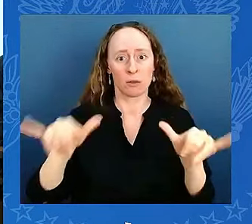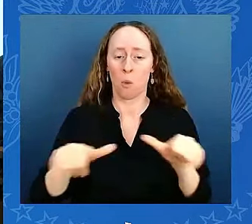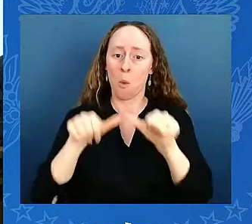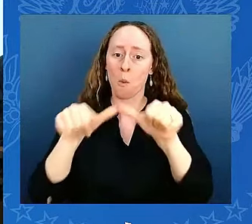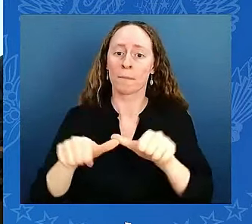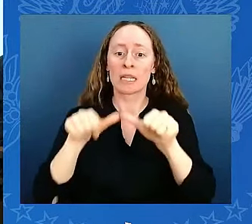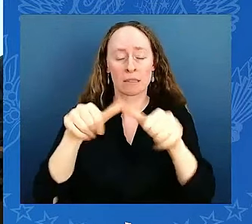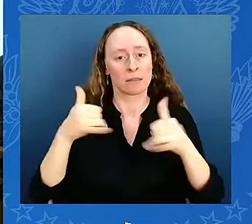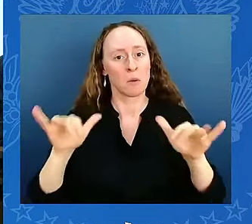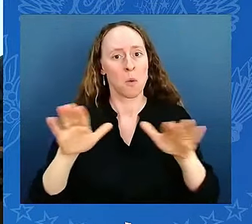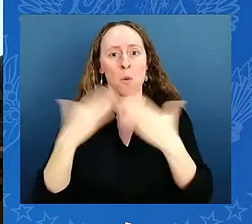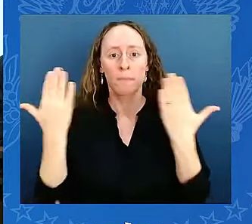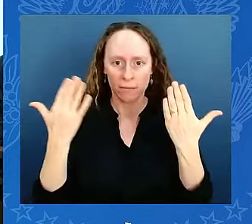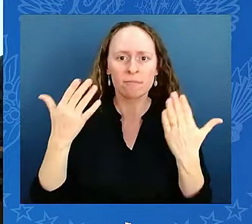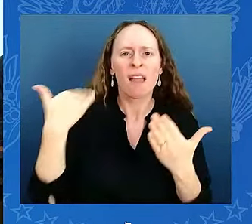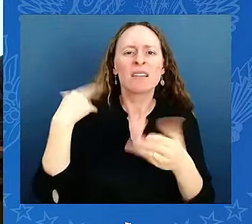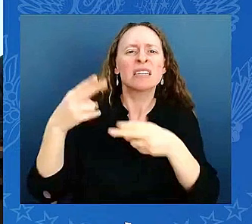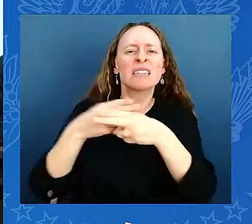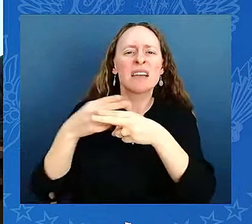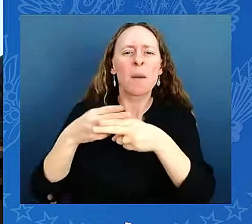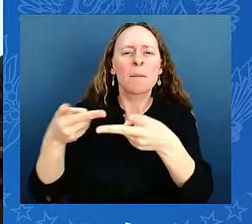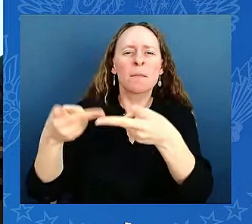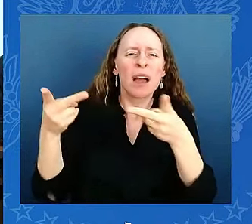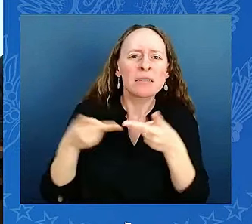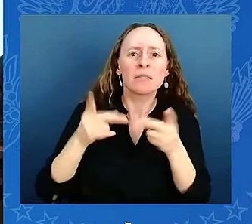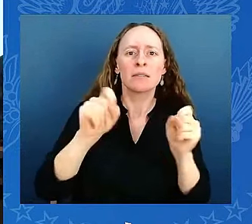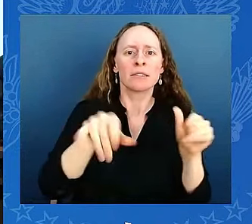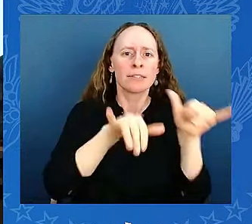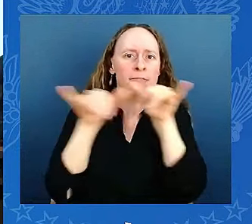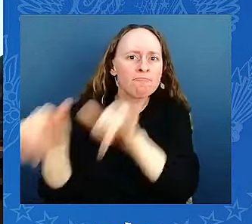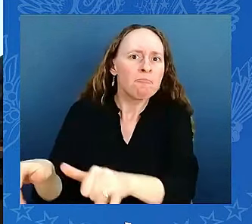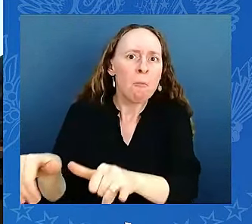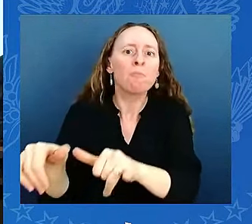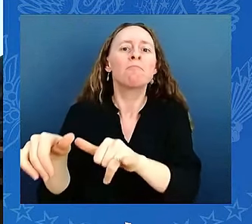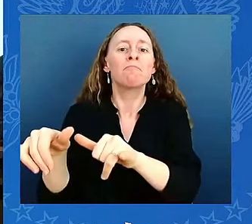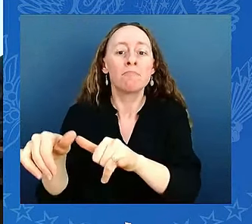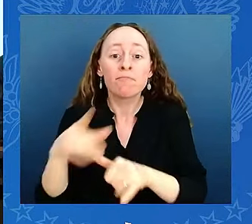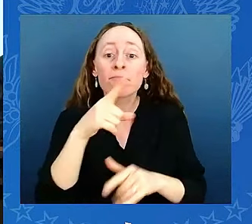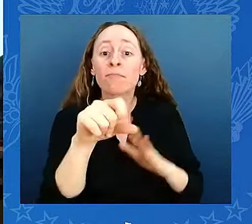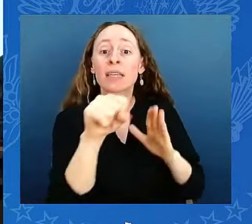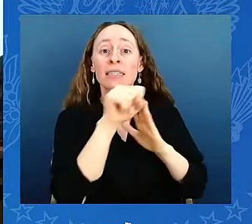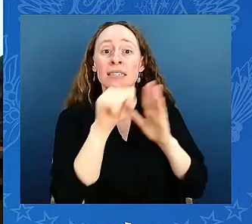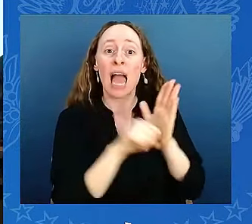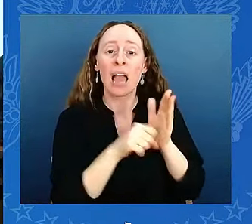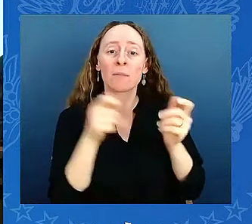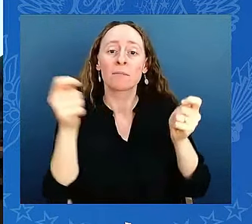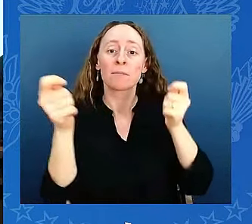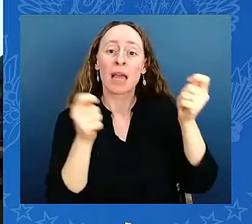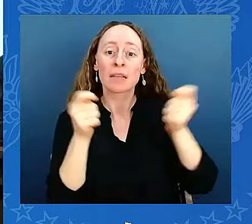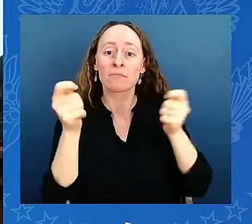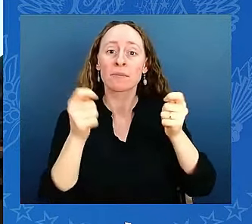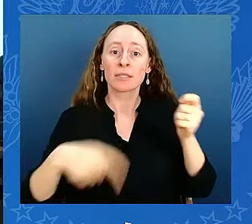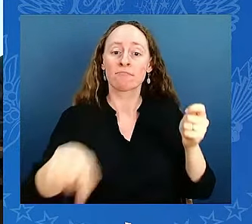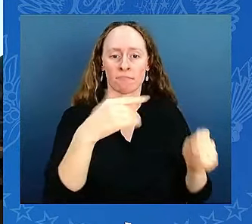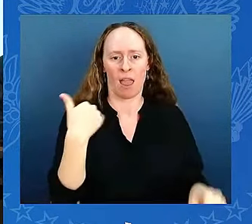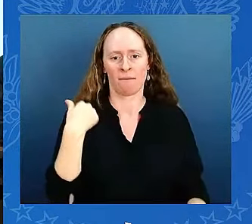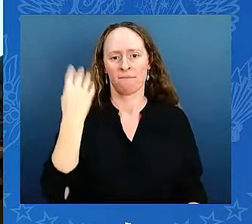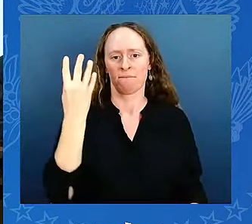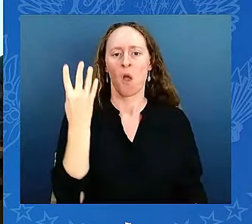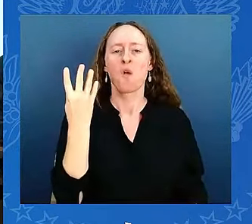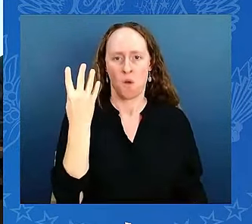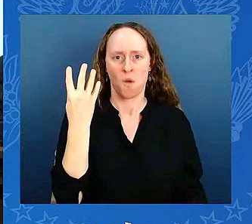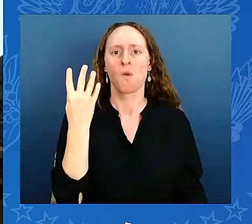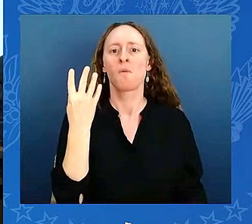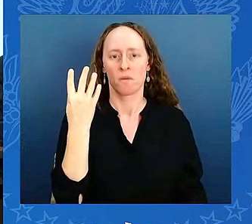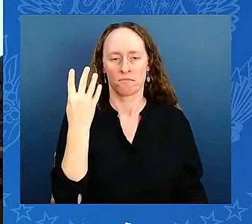have 4 state-operated shelters, state-supported shelters as well, in 4 counties, Henderson, Rowan, Buncombe, and Catawba. We also